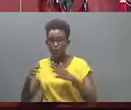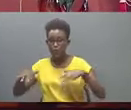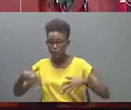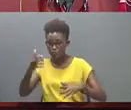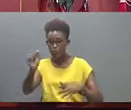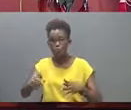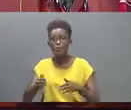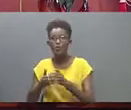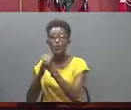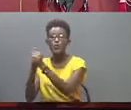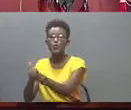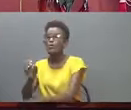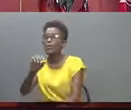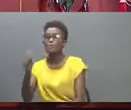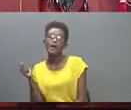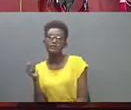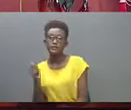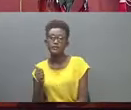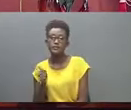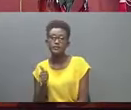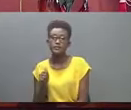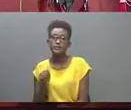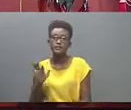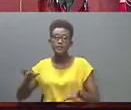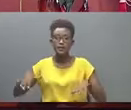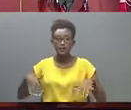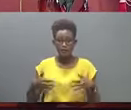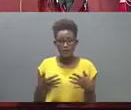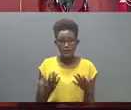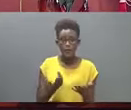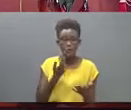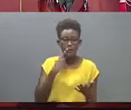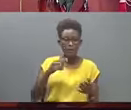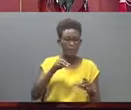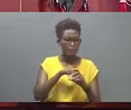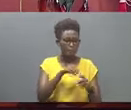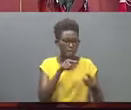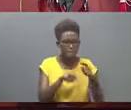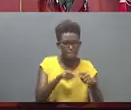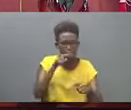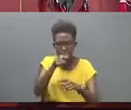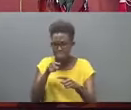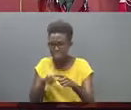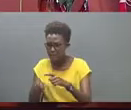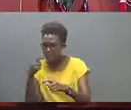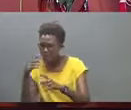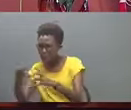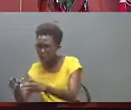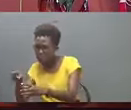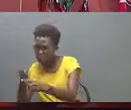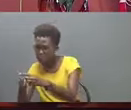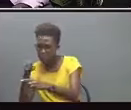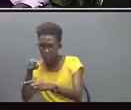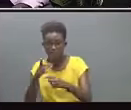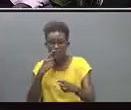community. Kugira ngo abashe kunyaga iyindi utundi duce. Capture the people. Bafata abantu. Kill them.